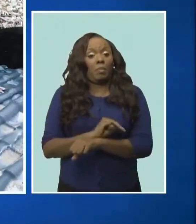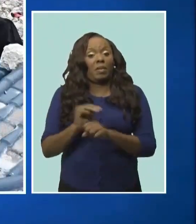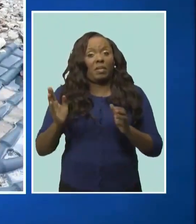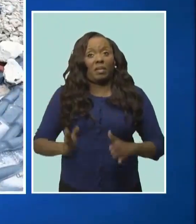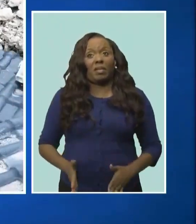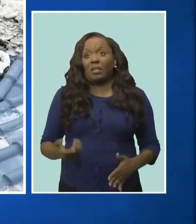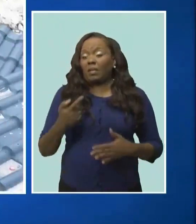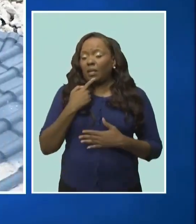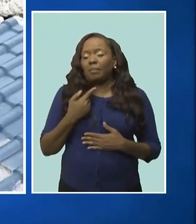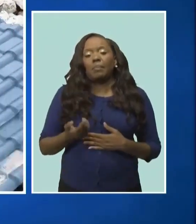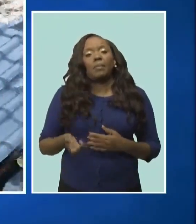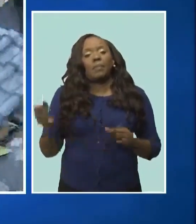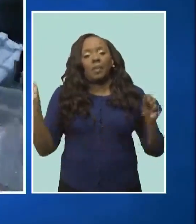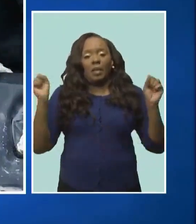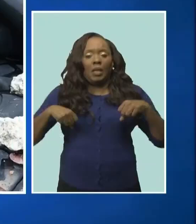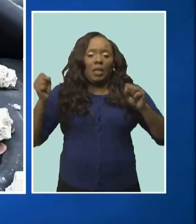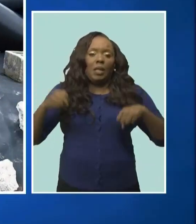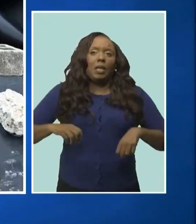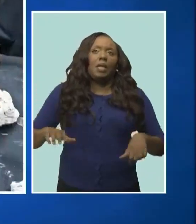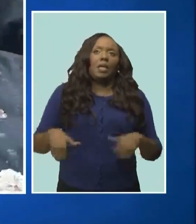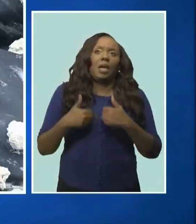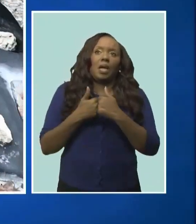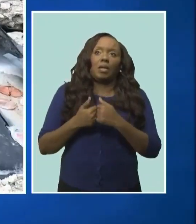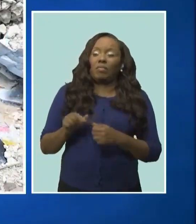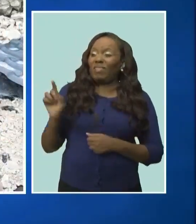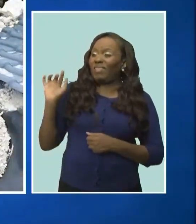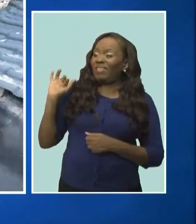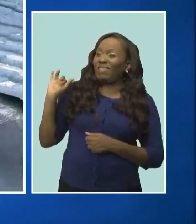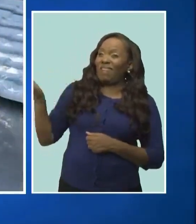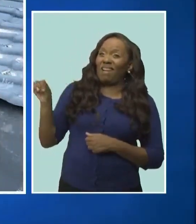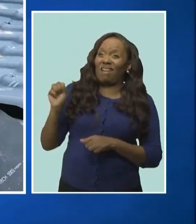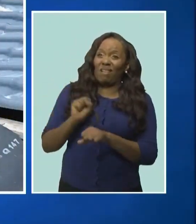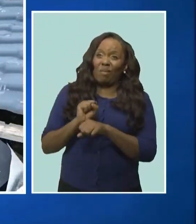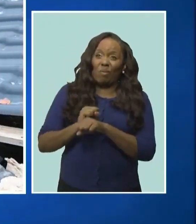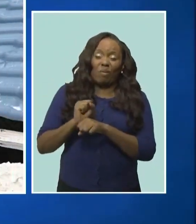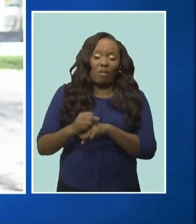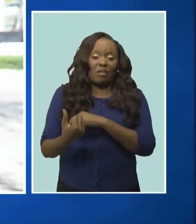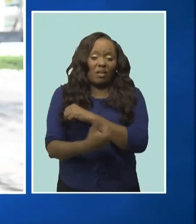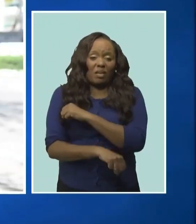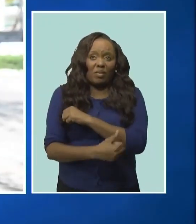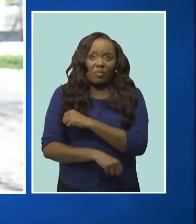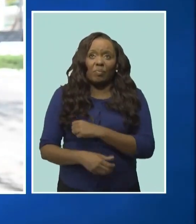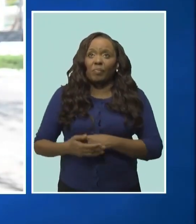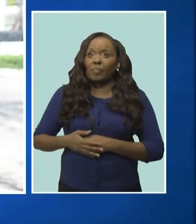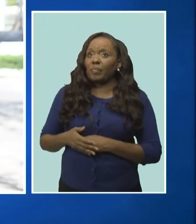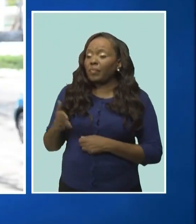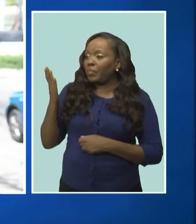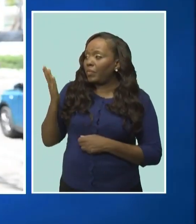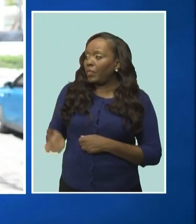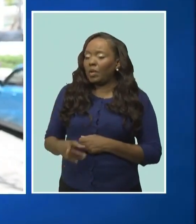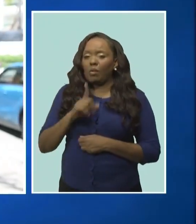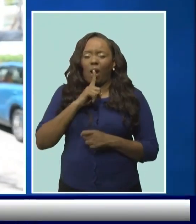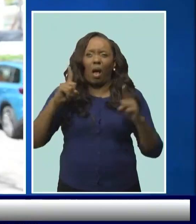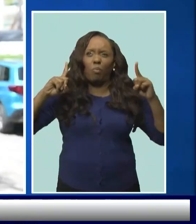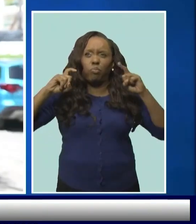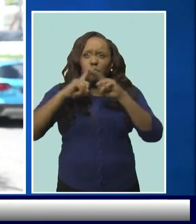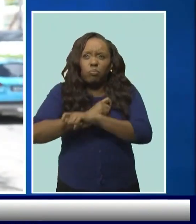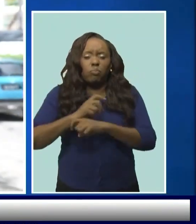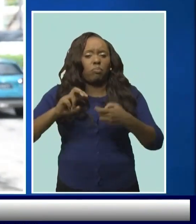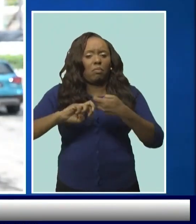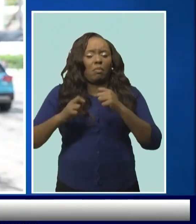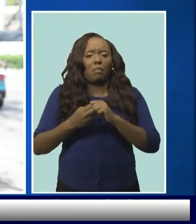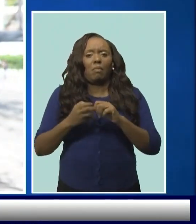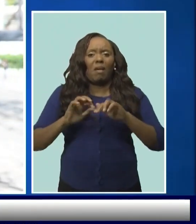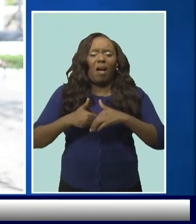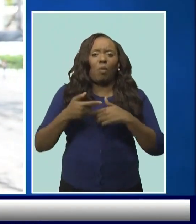admits that there have been some challenges with the work being done in the Scotland district. It is a complex issue in terms of